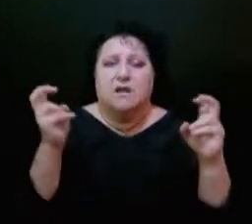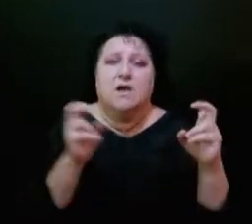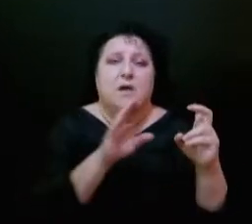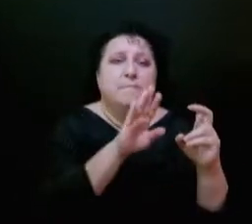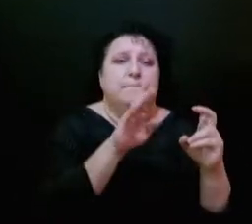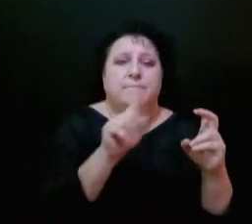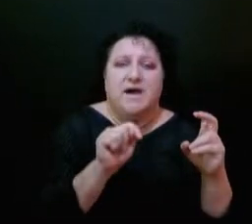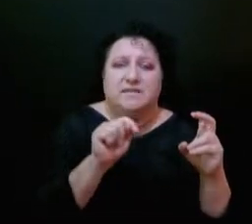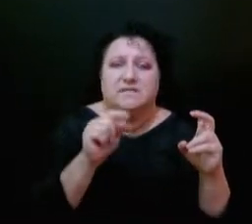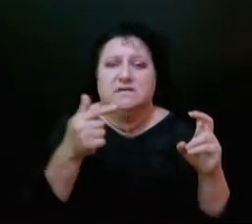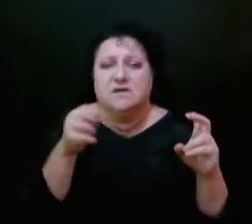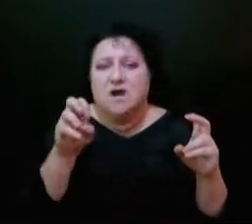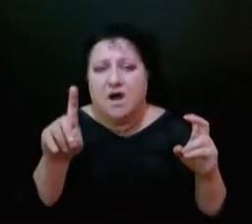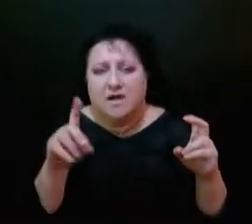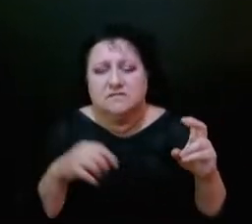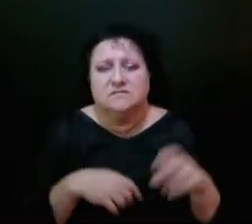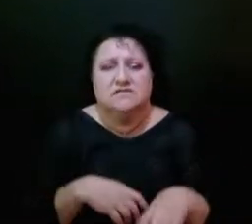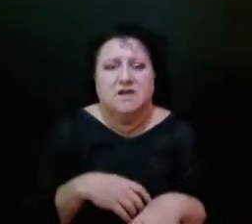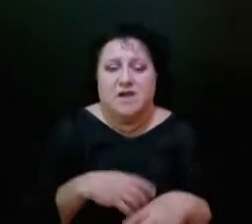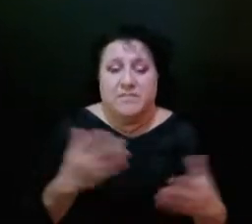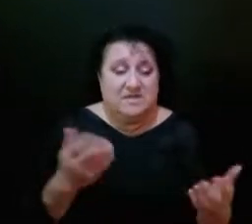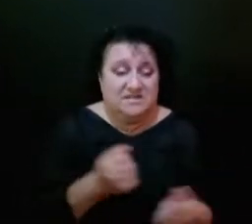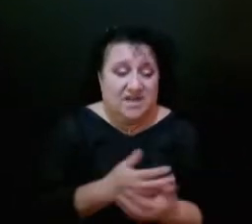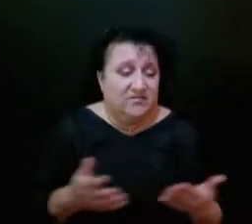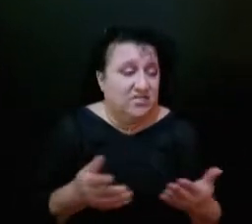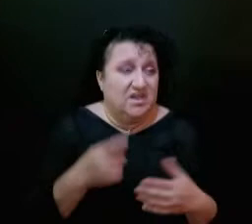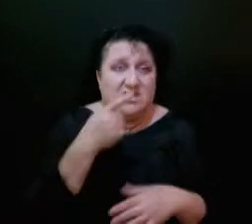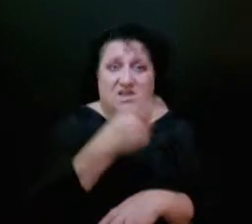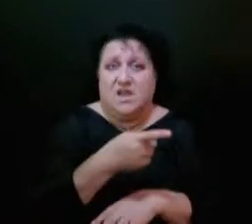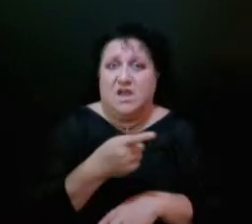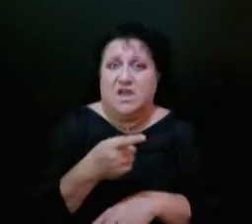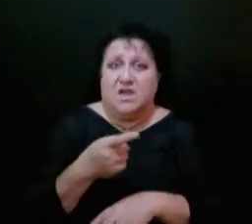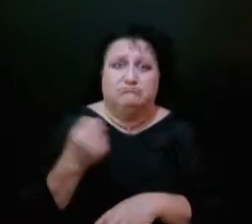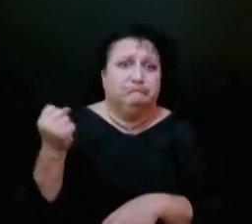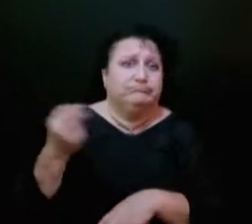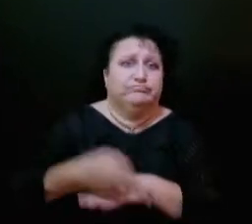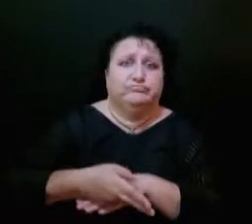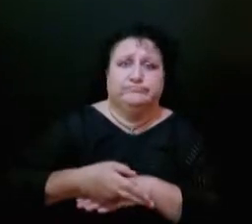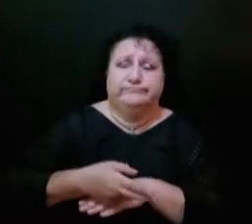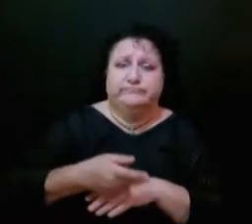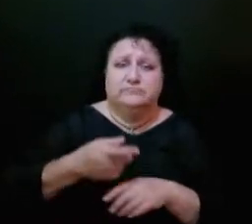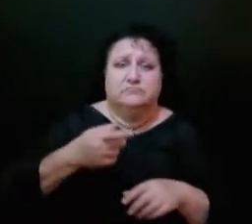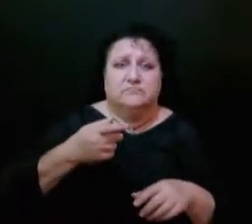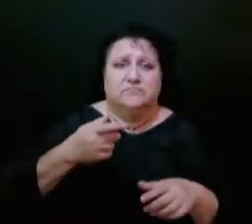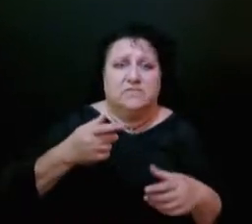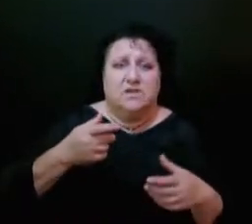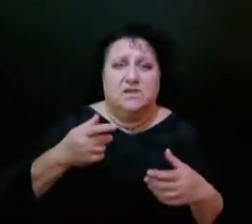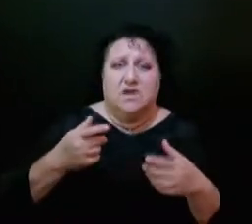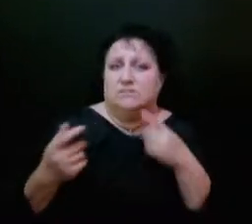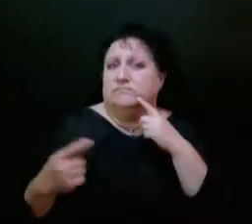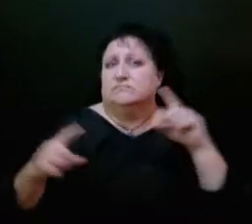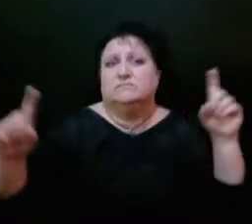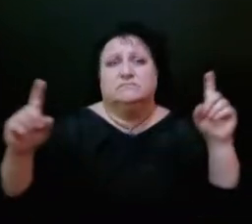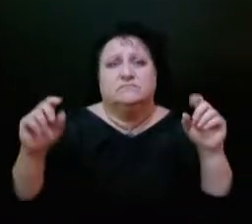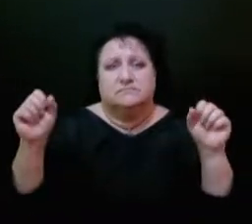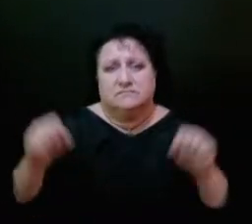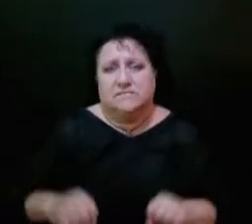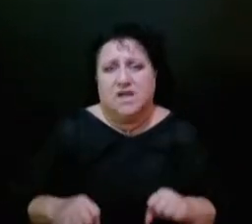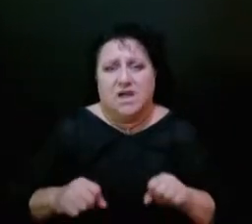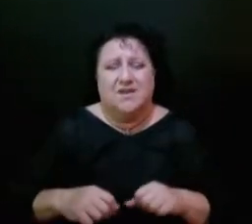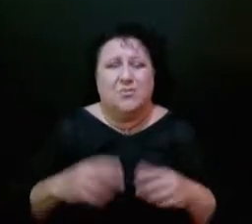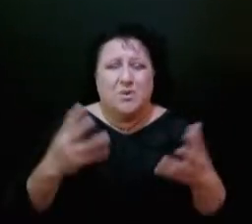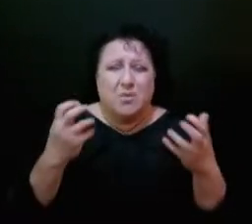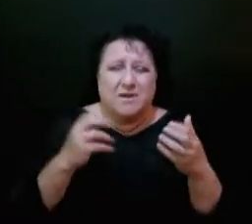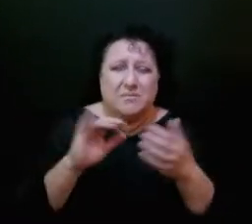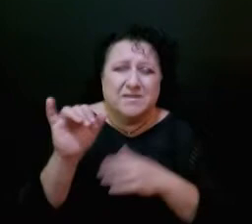His feet and more than we can imagine is under His feet. If we could just be like Mary and just sit at Jesus' feet